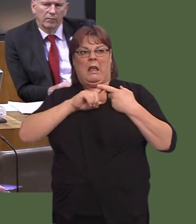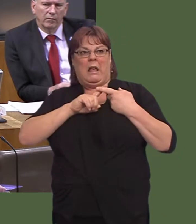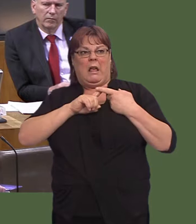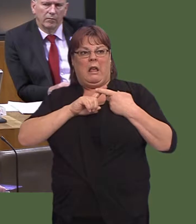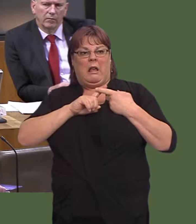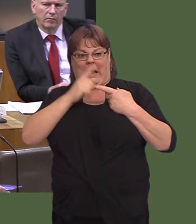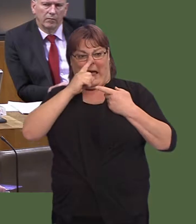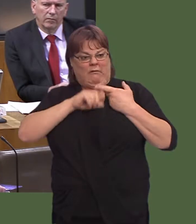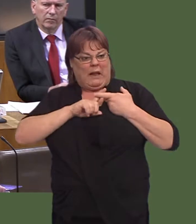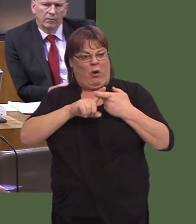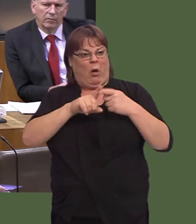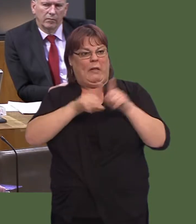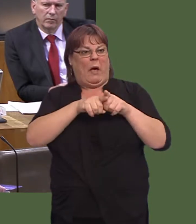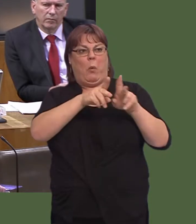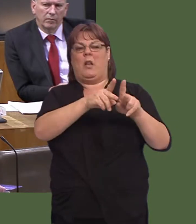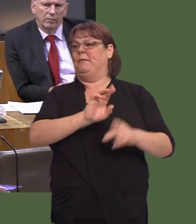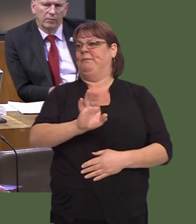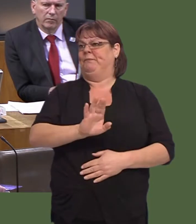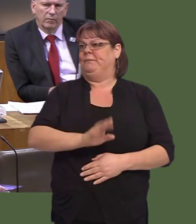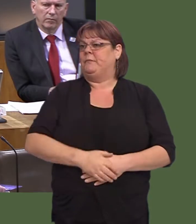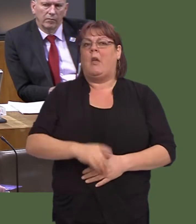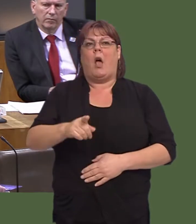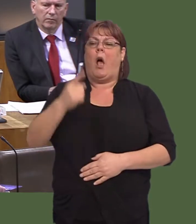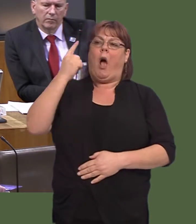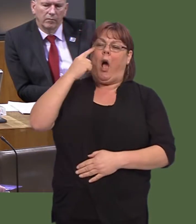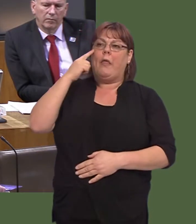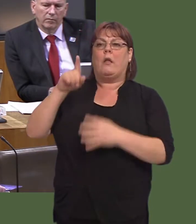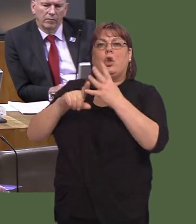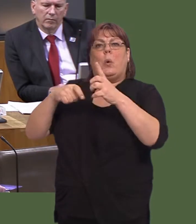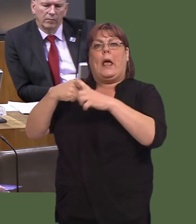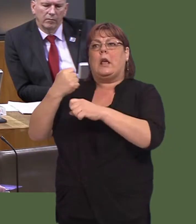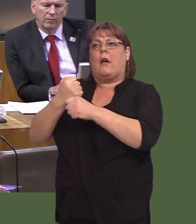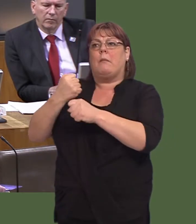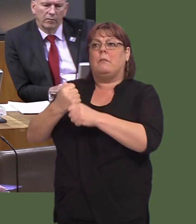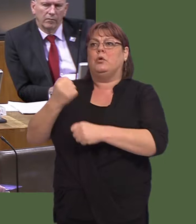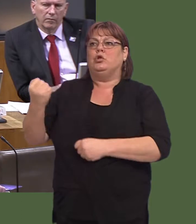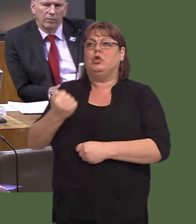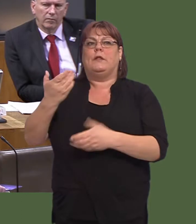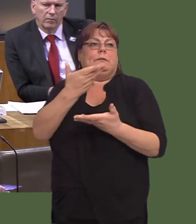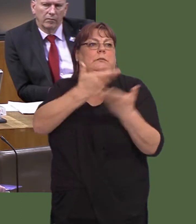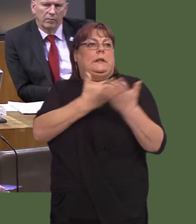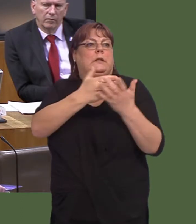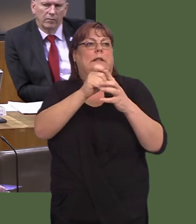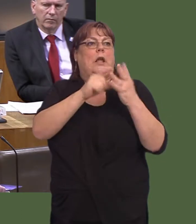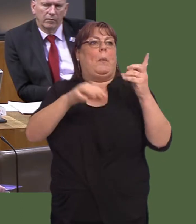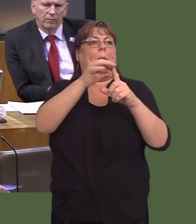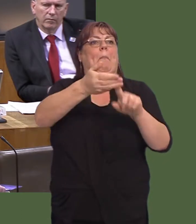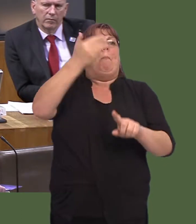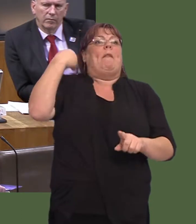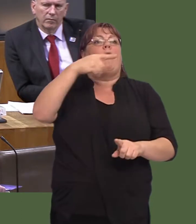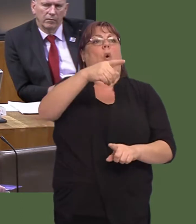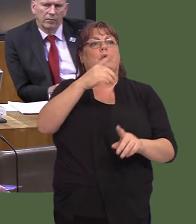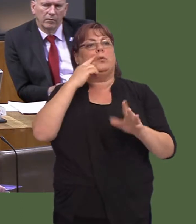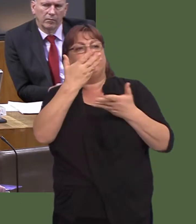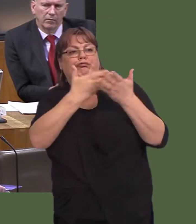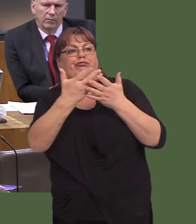as far as the future is concerned. And I would expect the UK government to have dealt with this with the DUP beforehand in order to gain